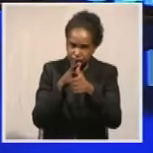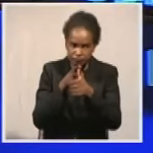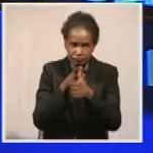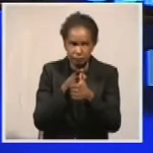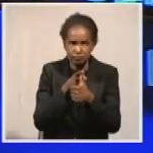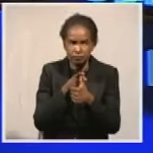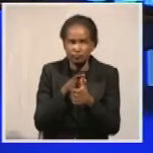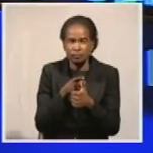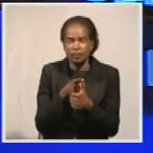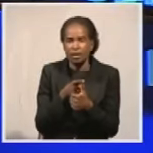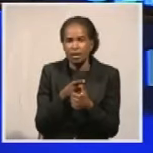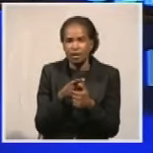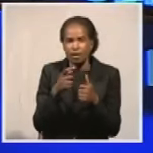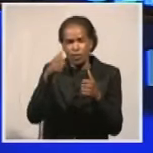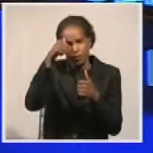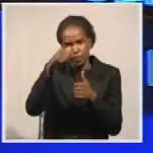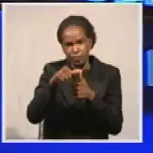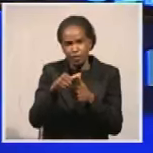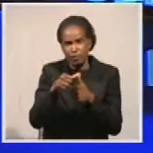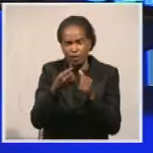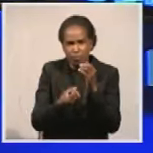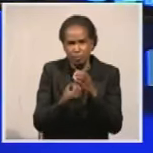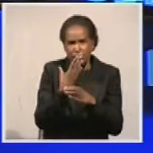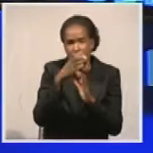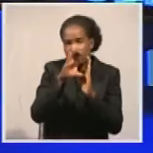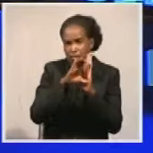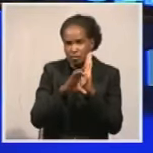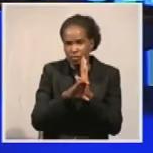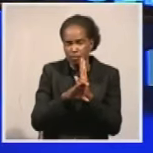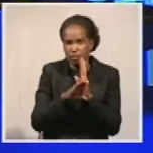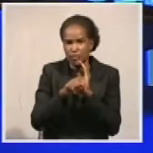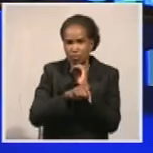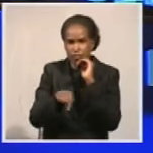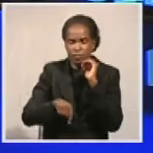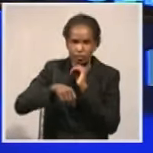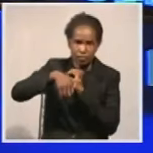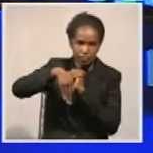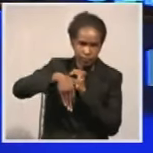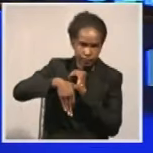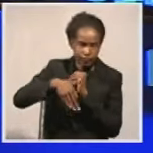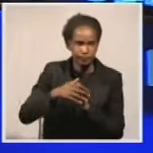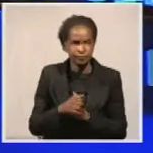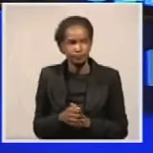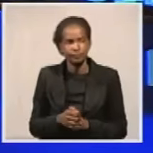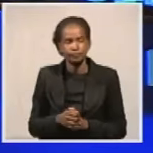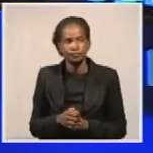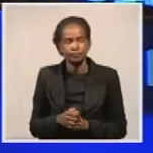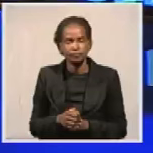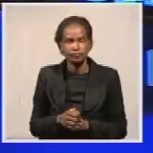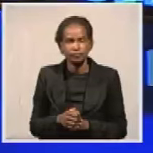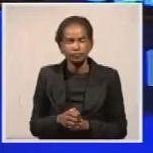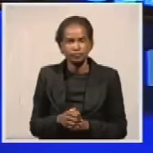founding or the establishment of a constitution of the Republic of Namibia, but